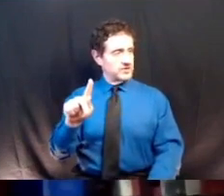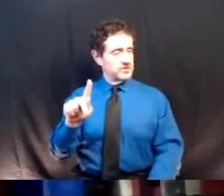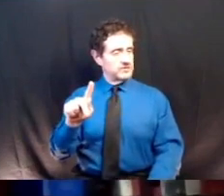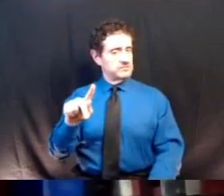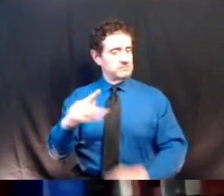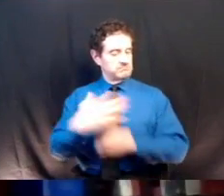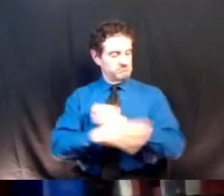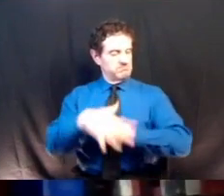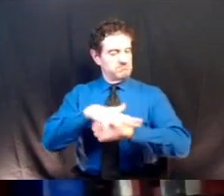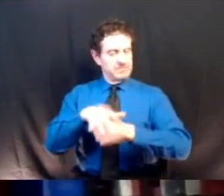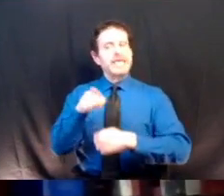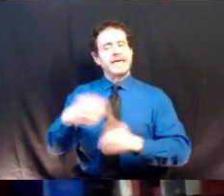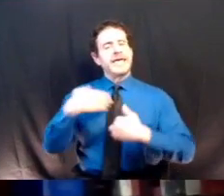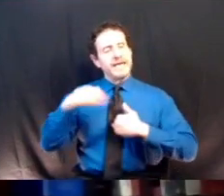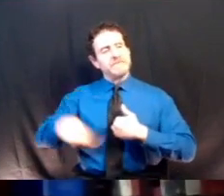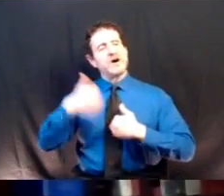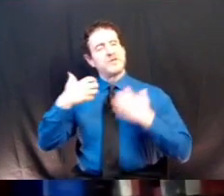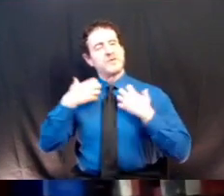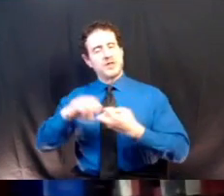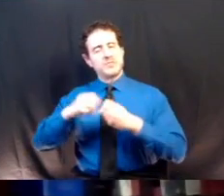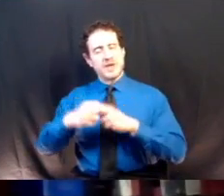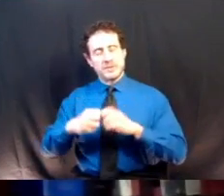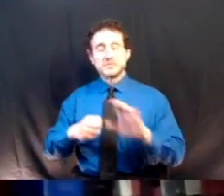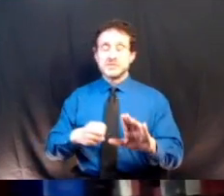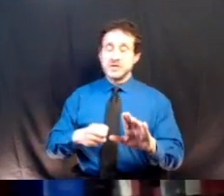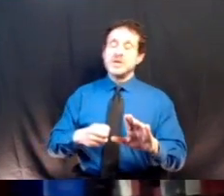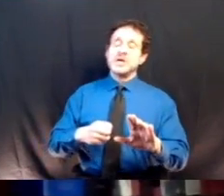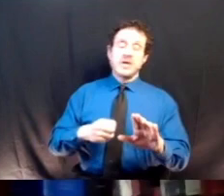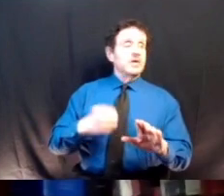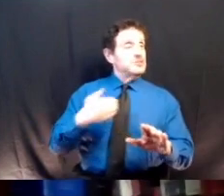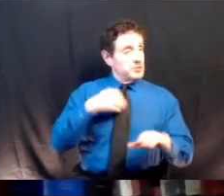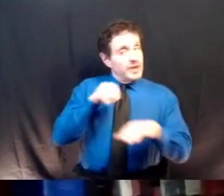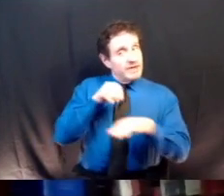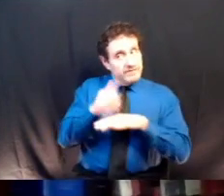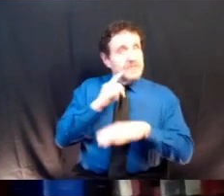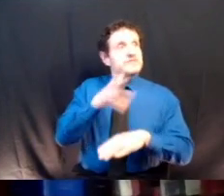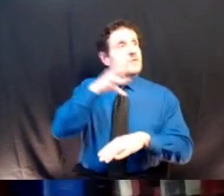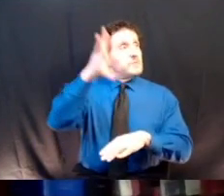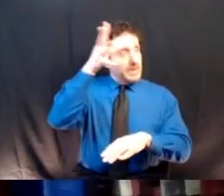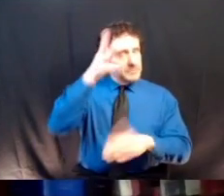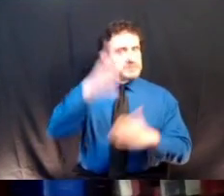Any advice for parents who may be concerned when they hear this news?